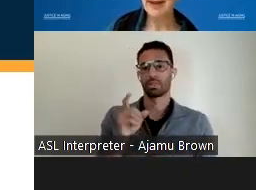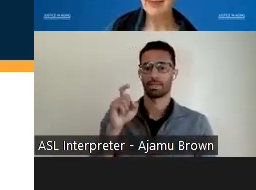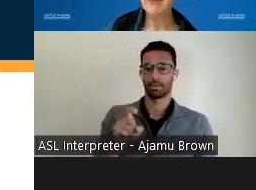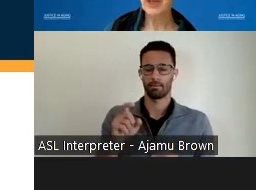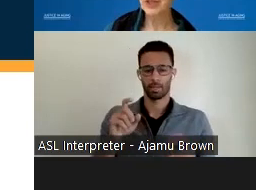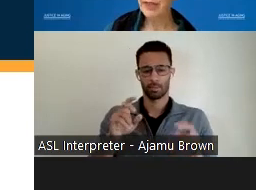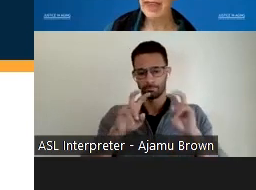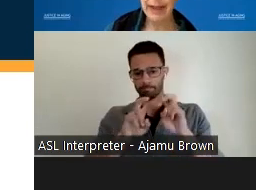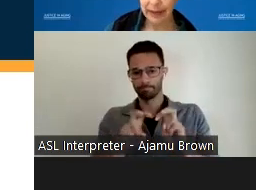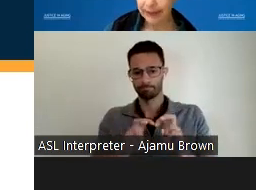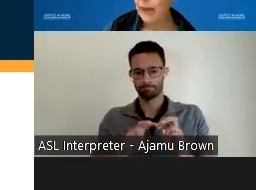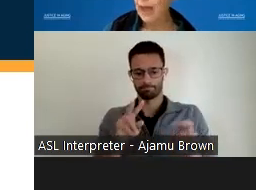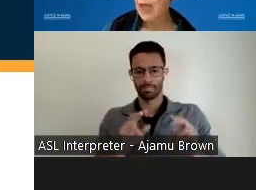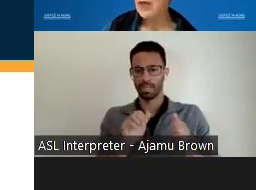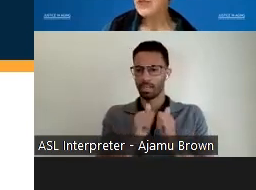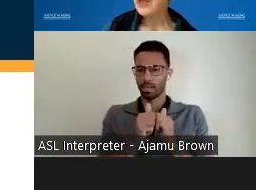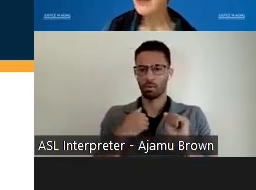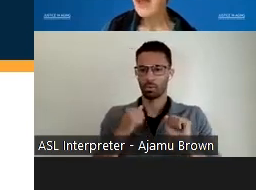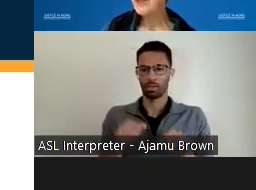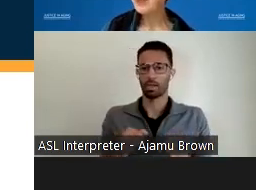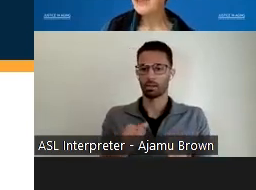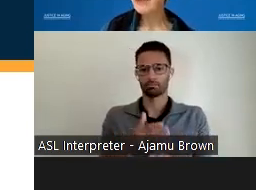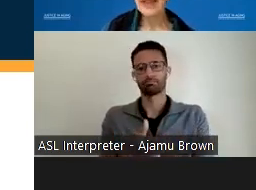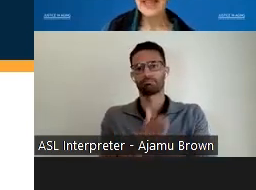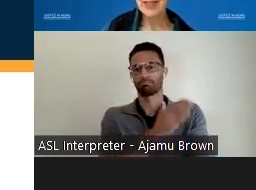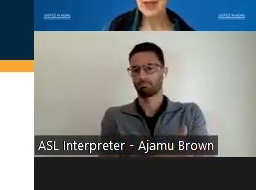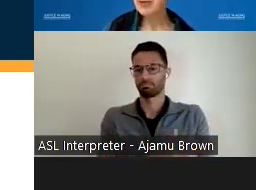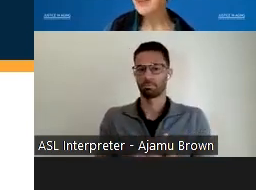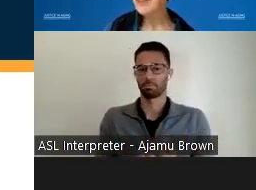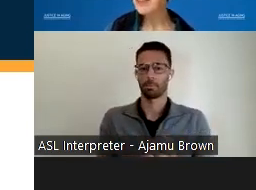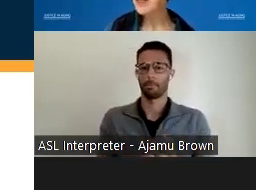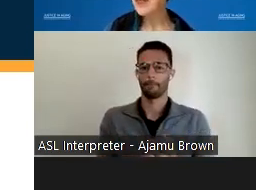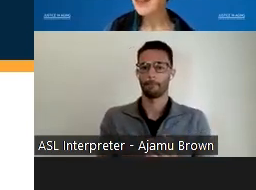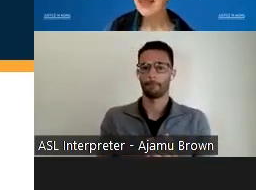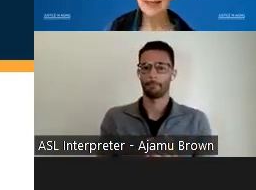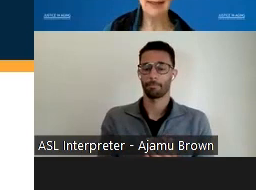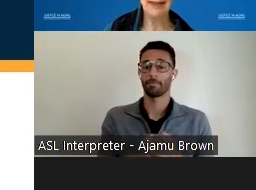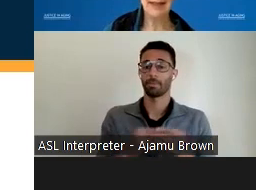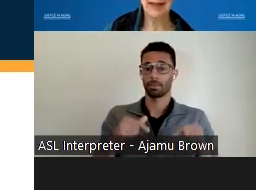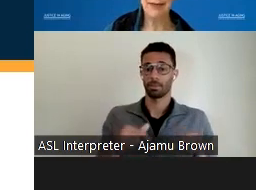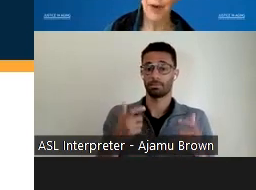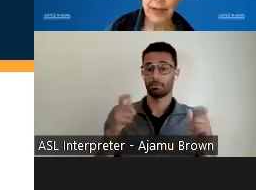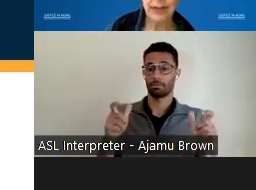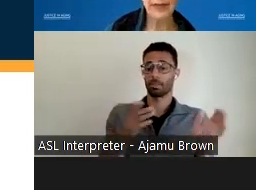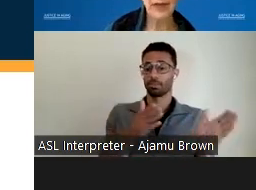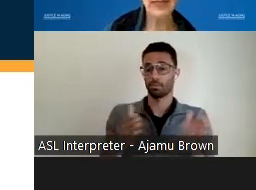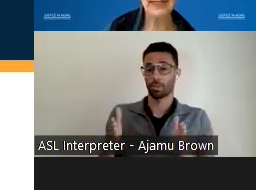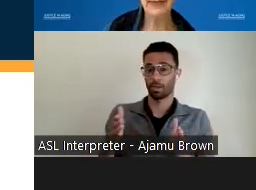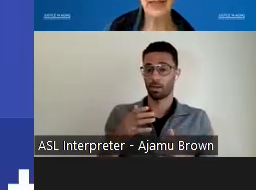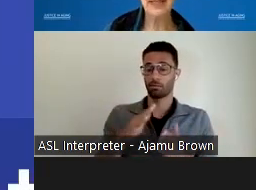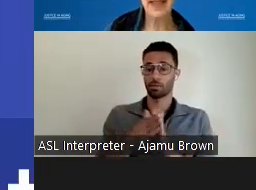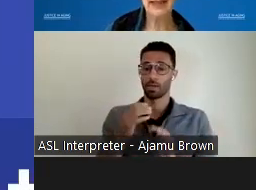can turn that around. So the master plan for aging provides us with an excellent focus for